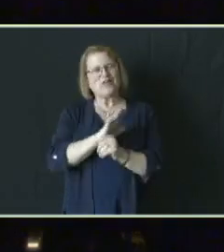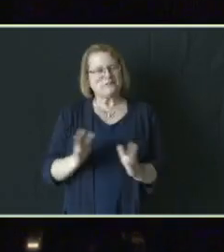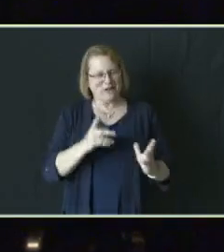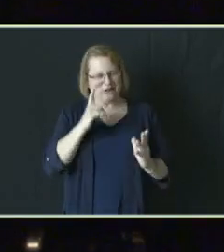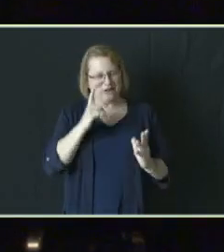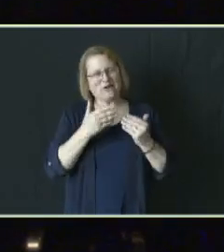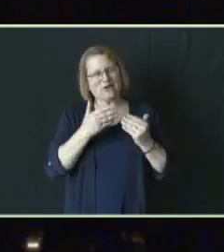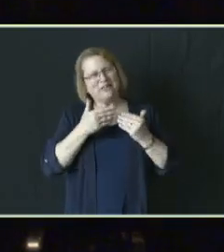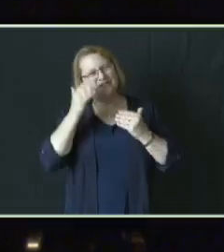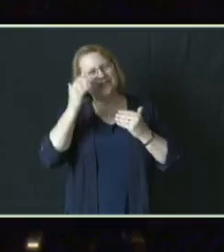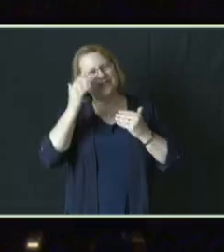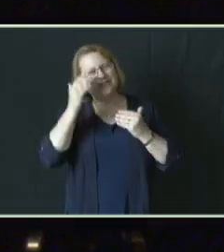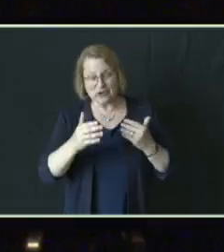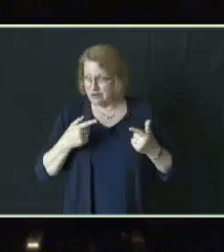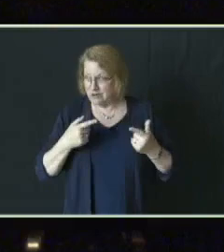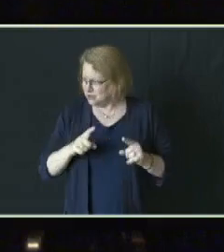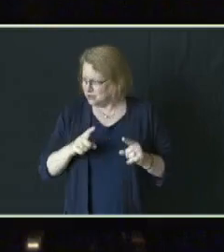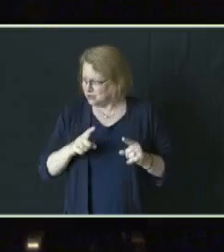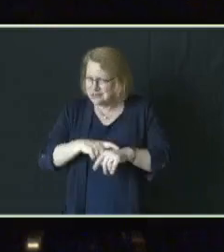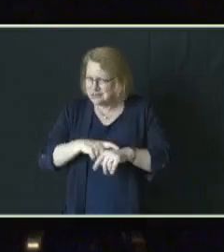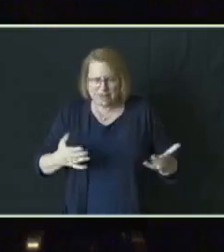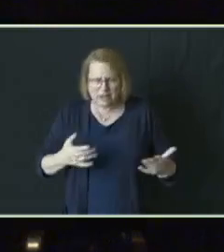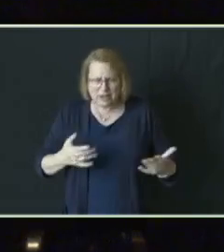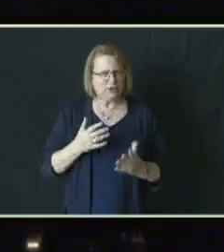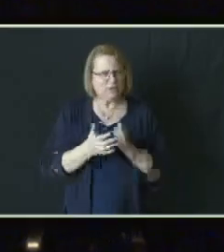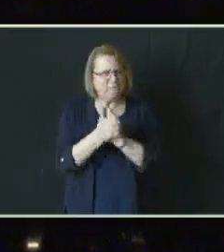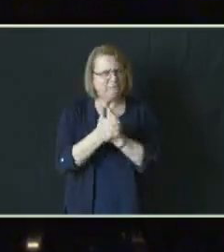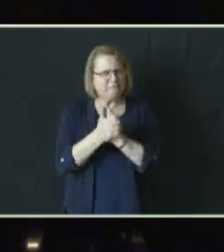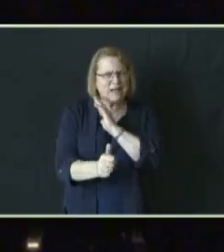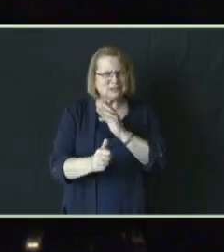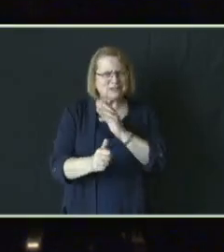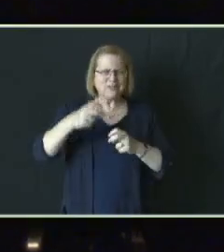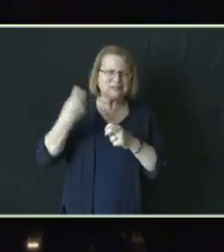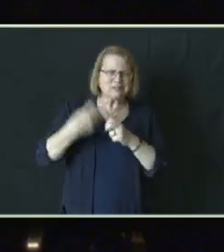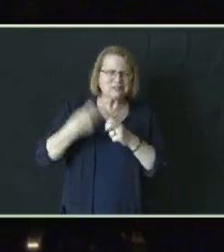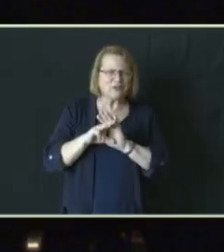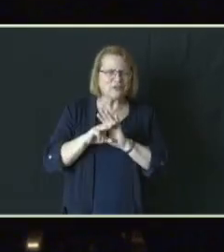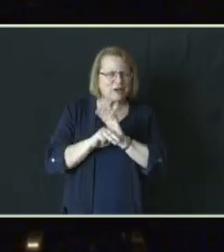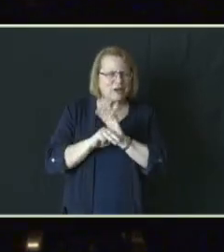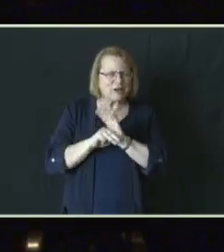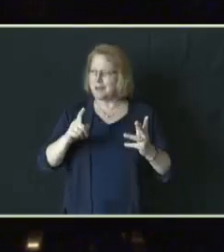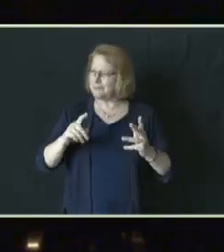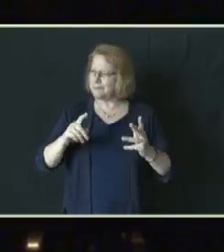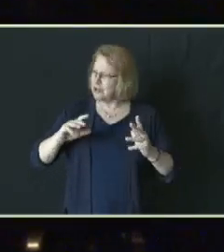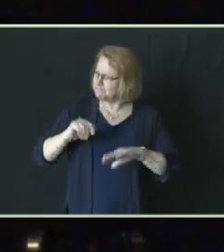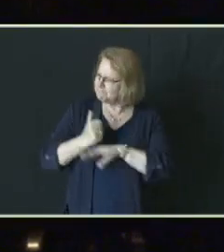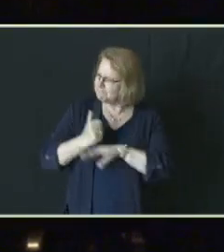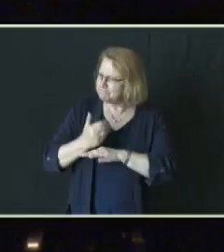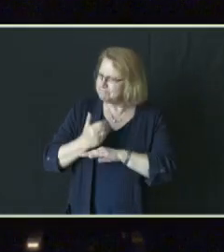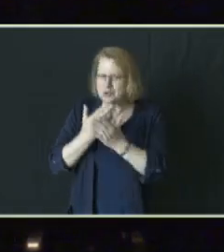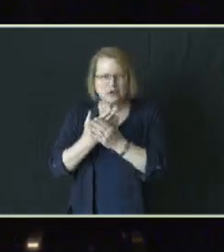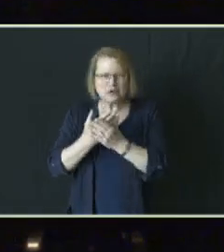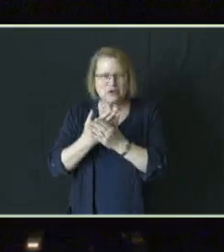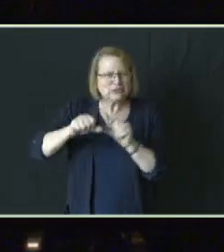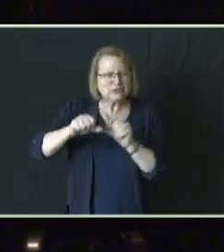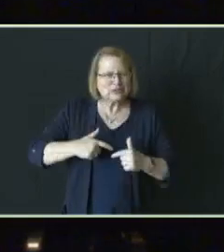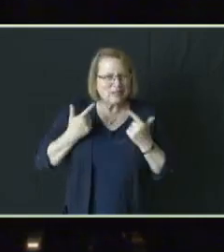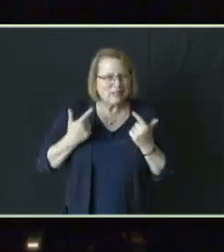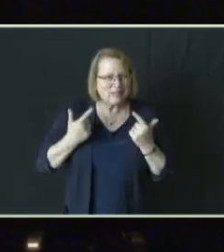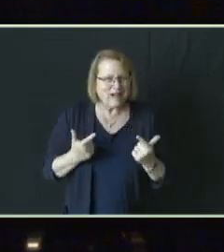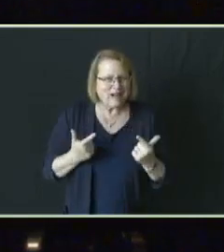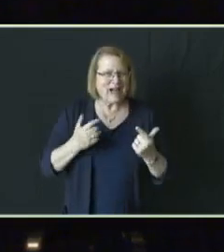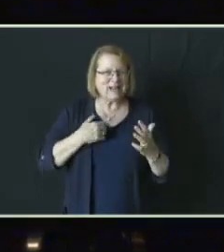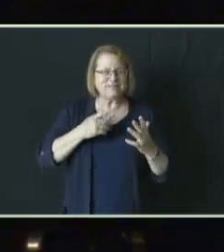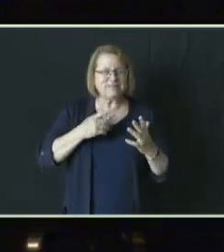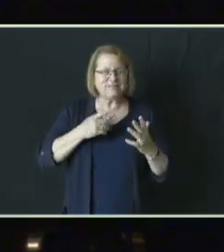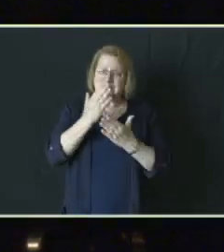time at Mercy, you've mastered our tough School of Business curriculum, created stimulating social lives, you've scored some prime jobs by some